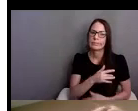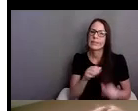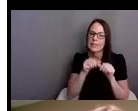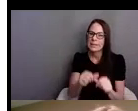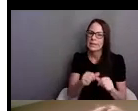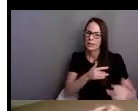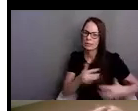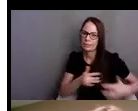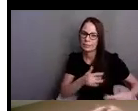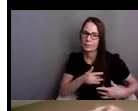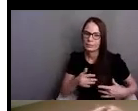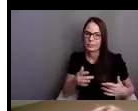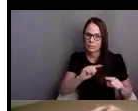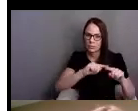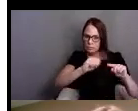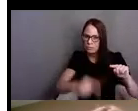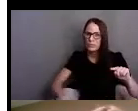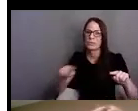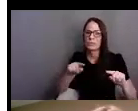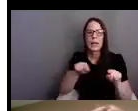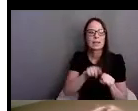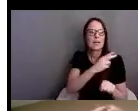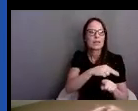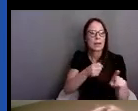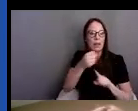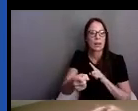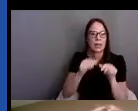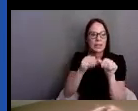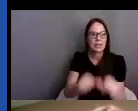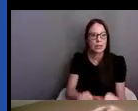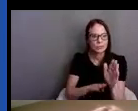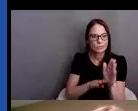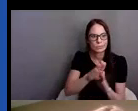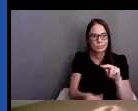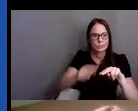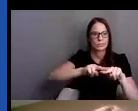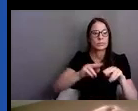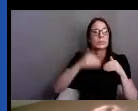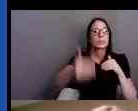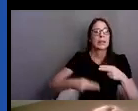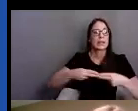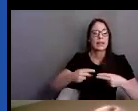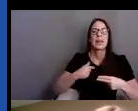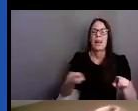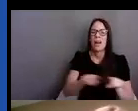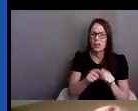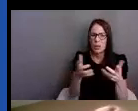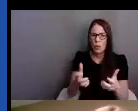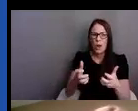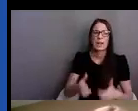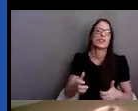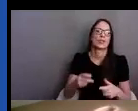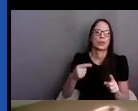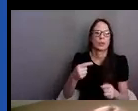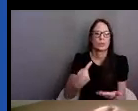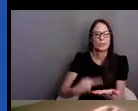hospitalization rates go in Colorado. Next slide. I do also want to touch on some updated work that